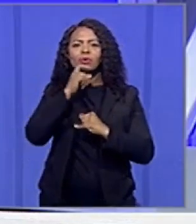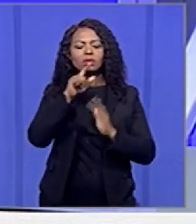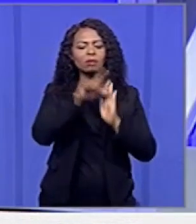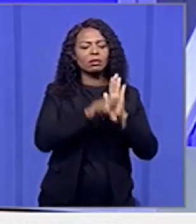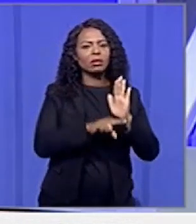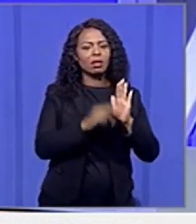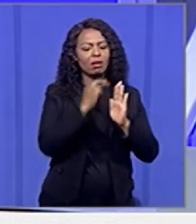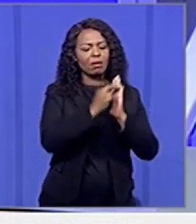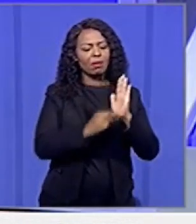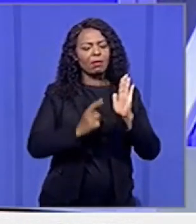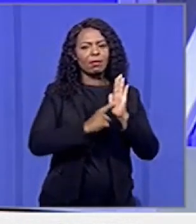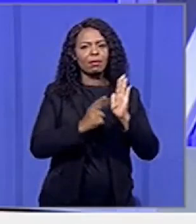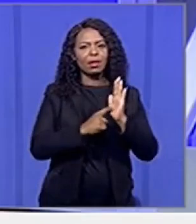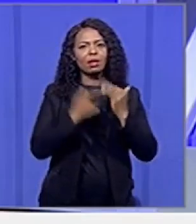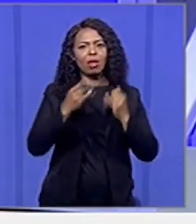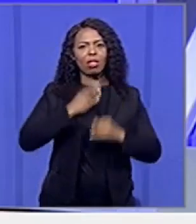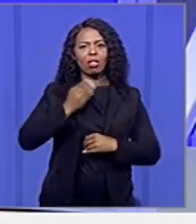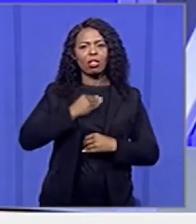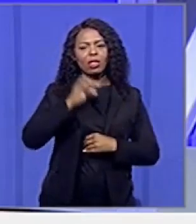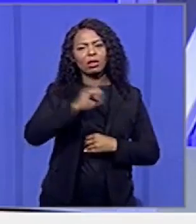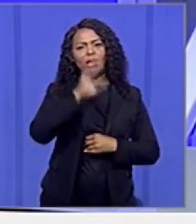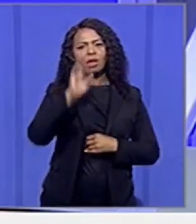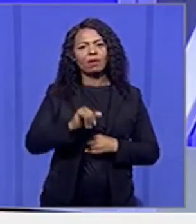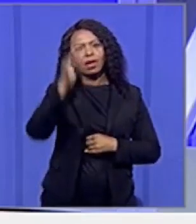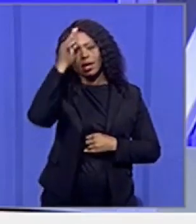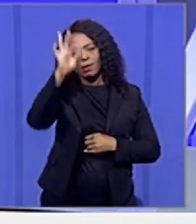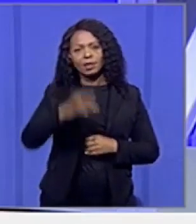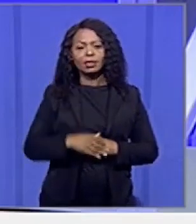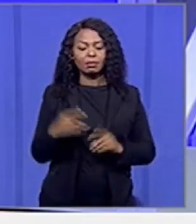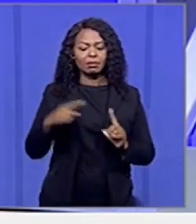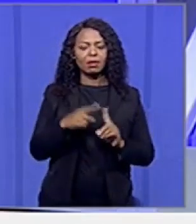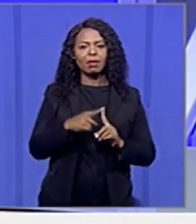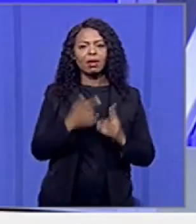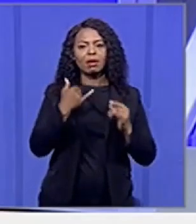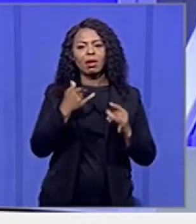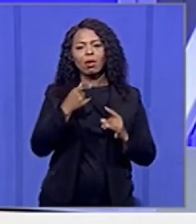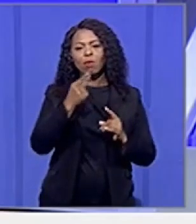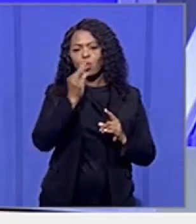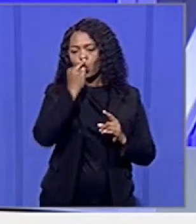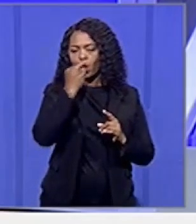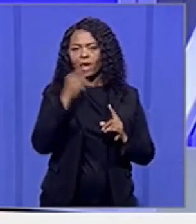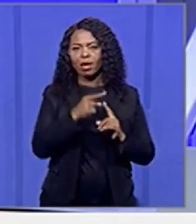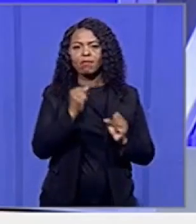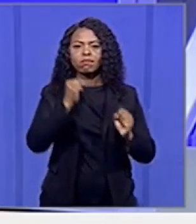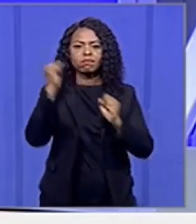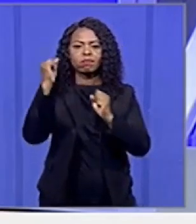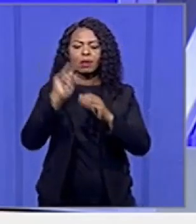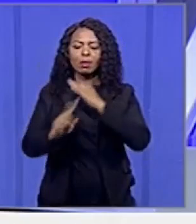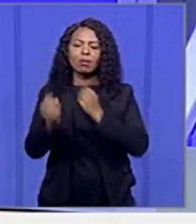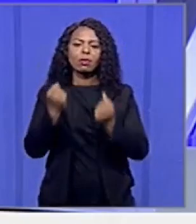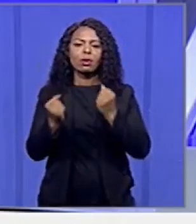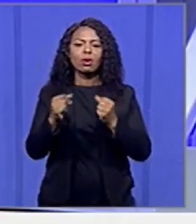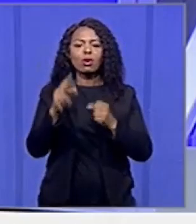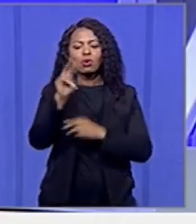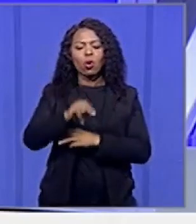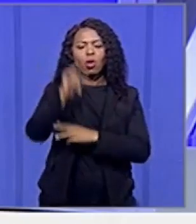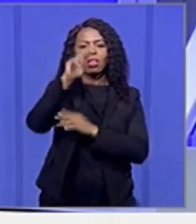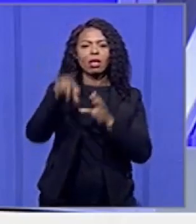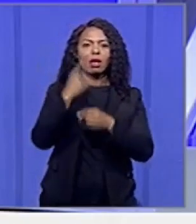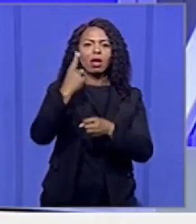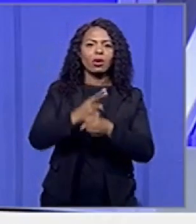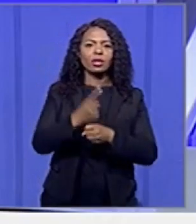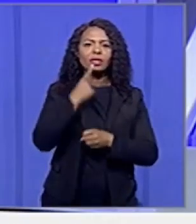go nyatša boikemelo jwa mmušo wa Afrika Borwa. Motsoaledi o ba arabela taelo ya kgorotsheko kgolo ya North Gauteng ye reng mmušo